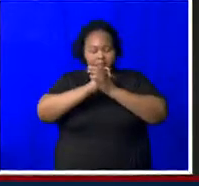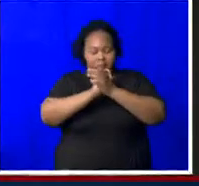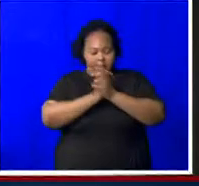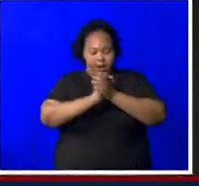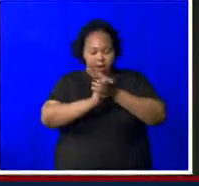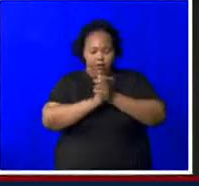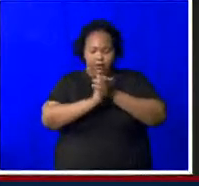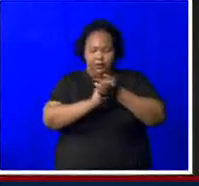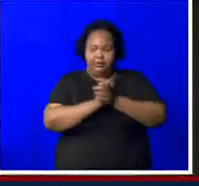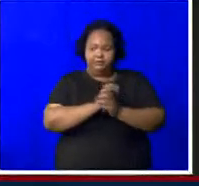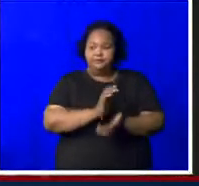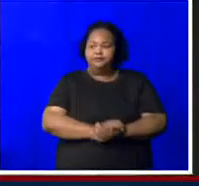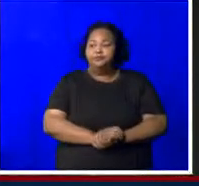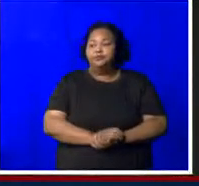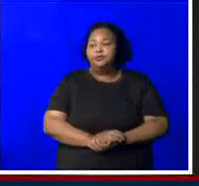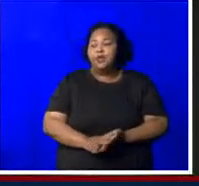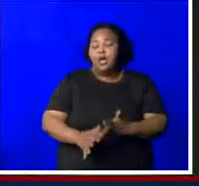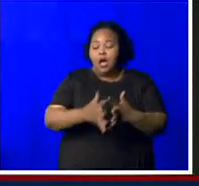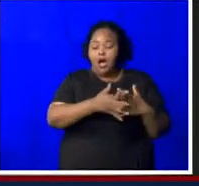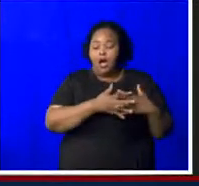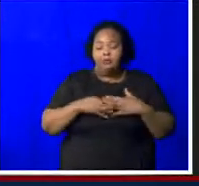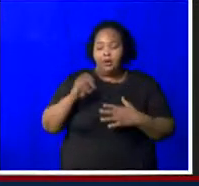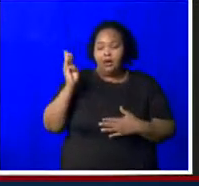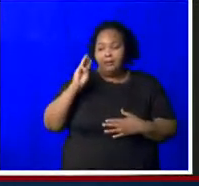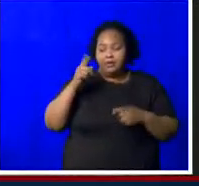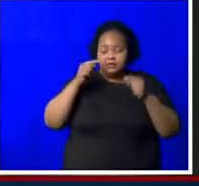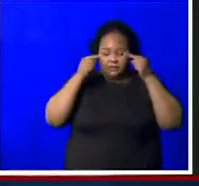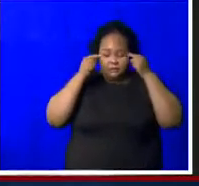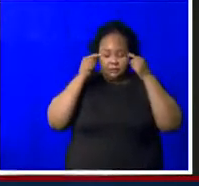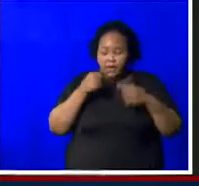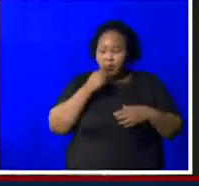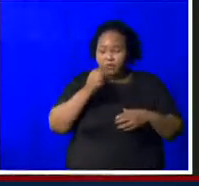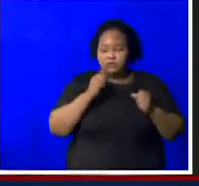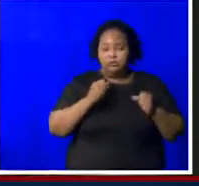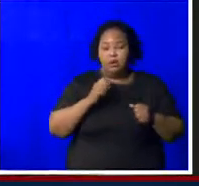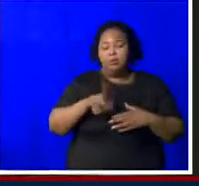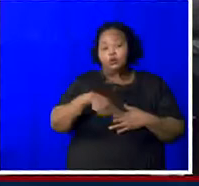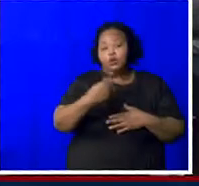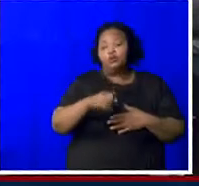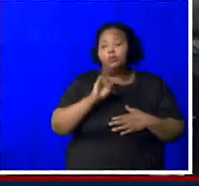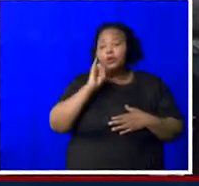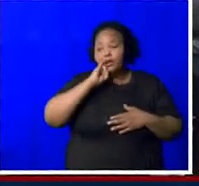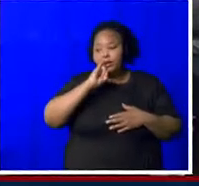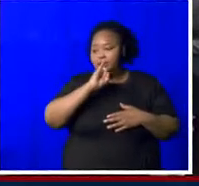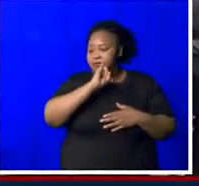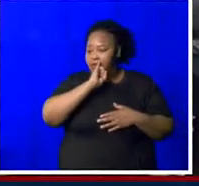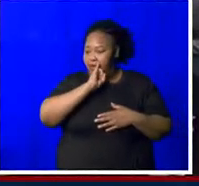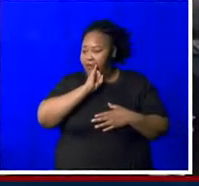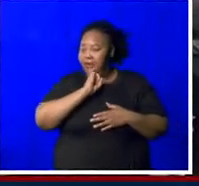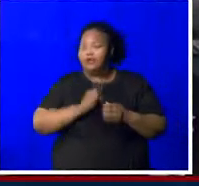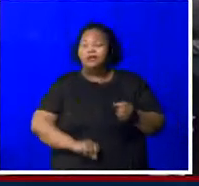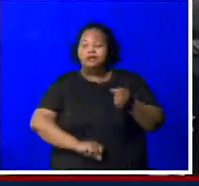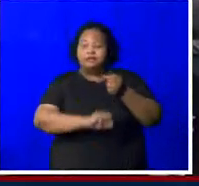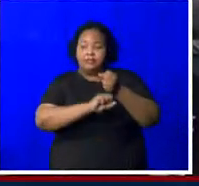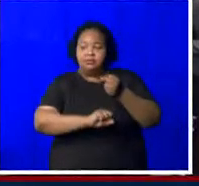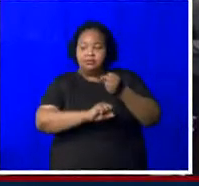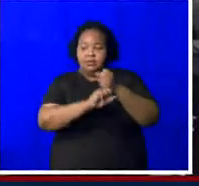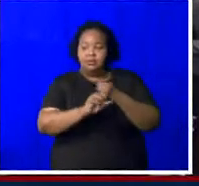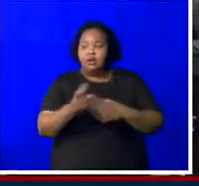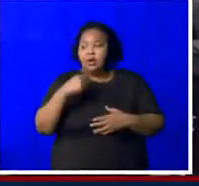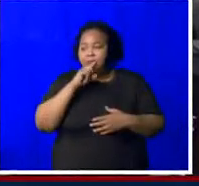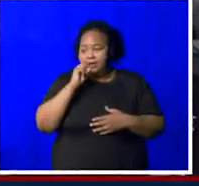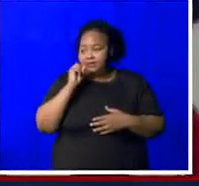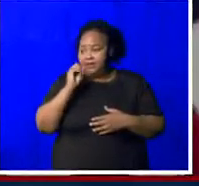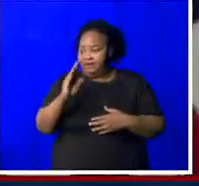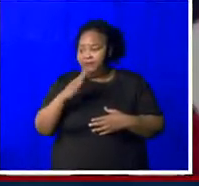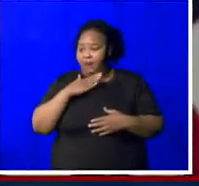mengameli welive leMelika Joe Biden uthi utawuchubeka nokwesekela live lakaIsrael kepha ngeke bemenalo nabafuna kuhlasela